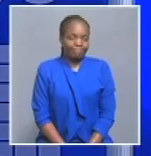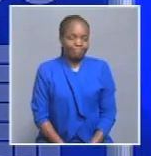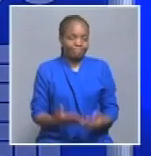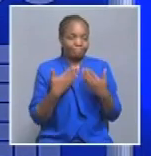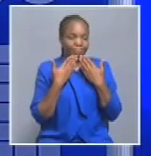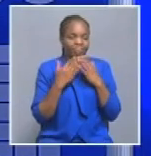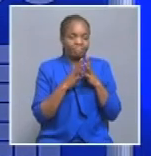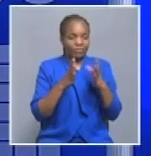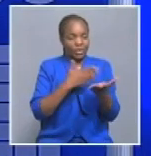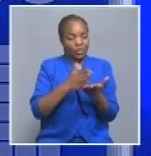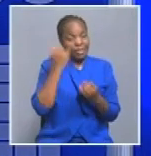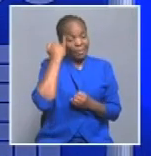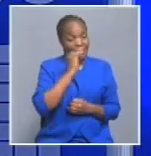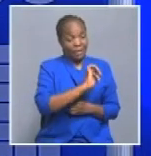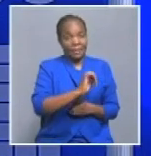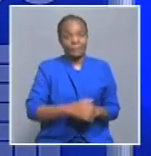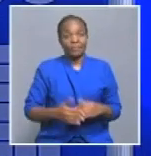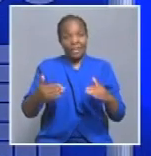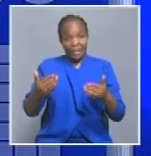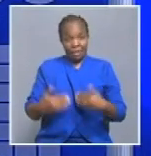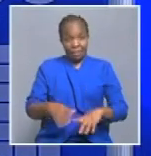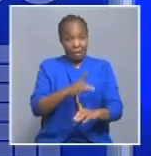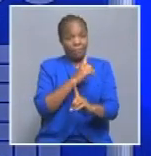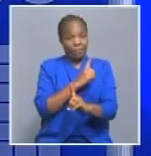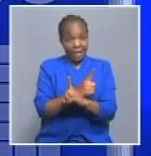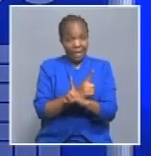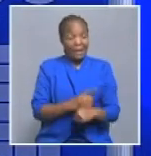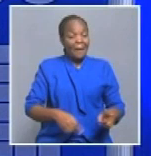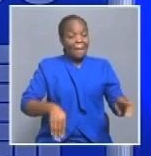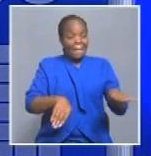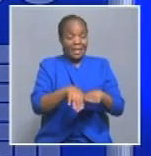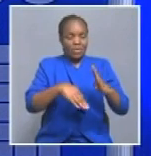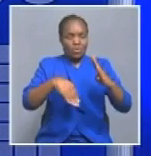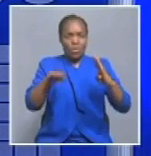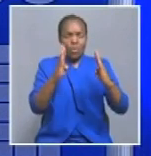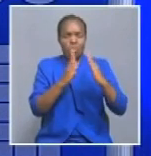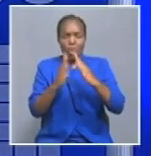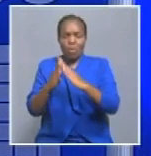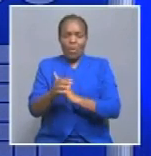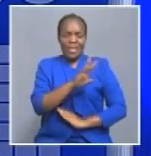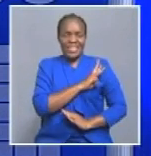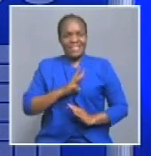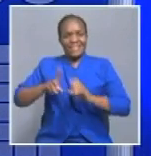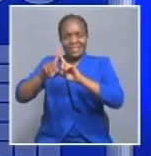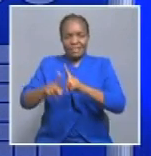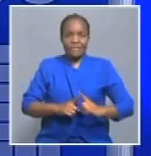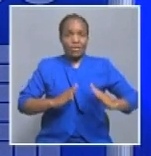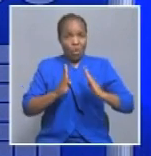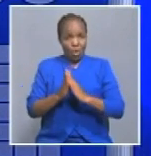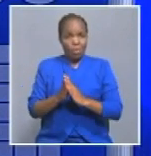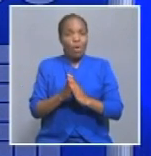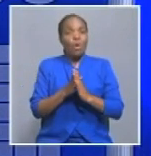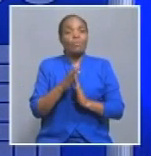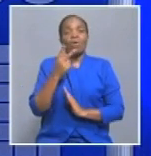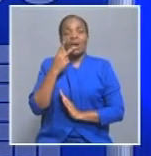Thank you very much for all of those comments. Now, the government has built 33 corrugated iron houses for a marginalized